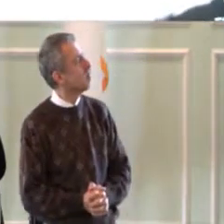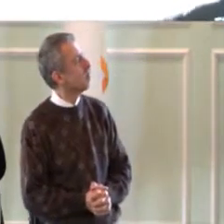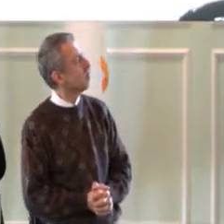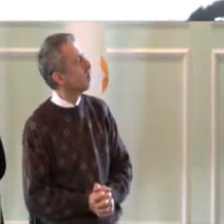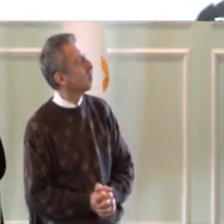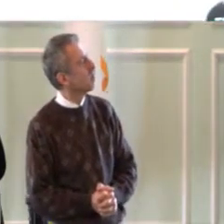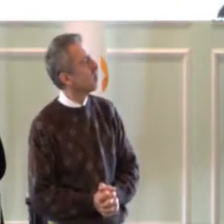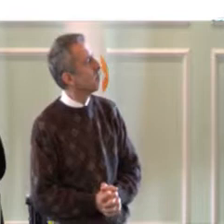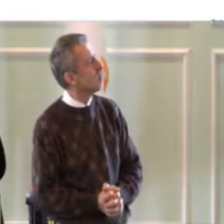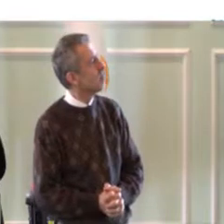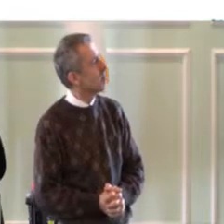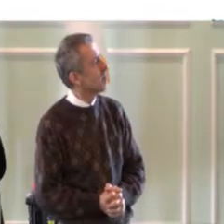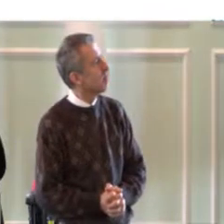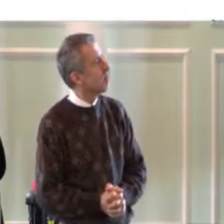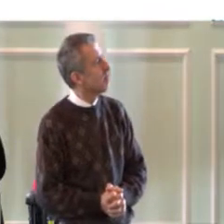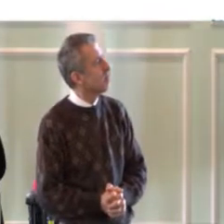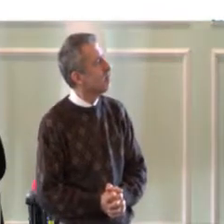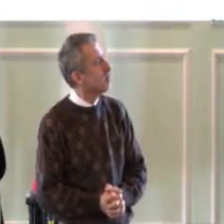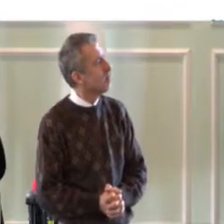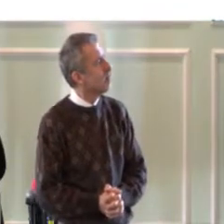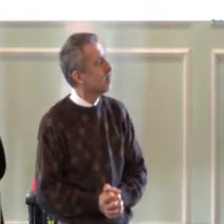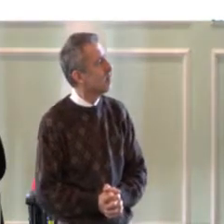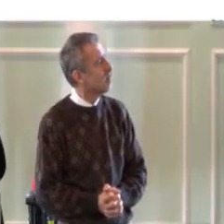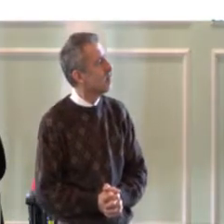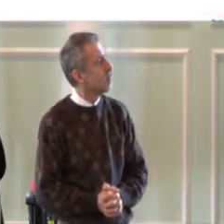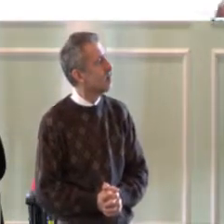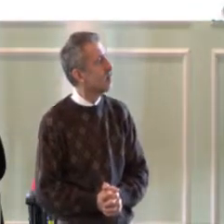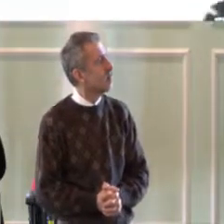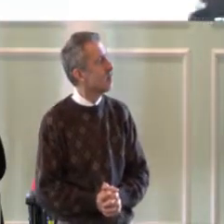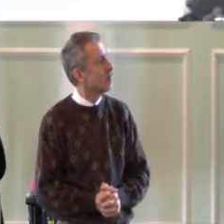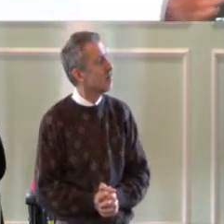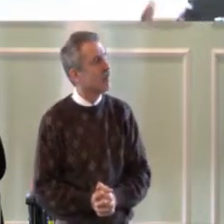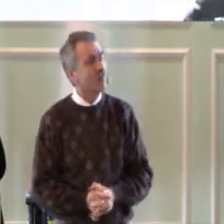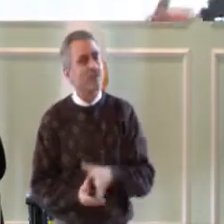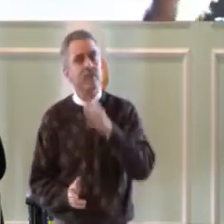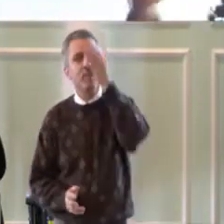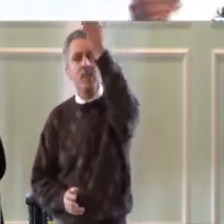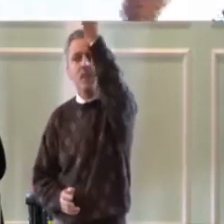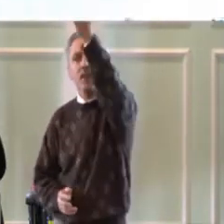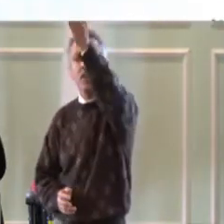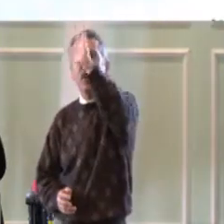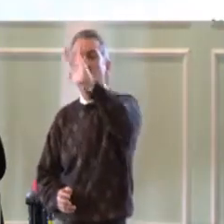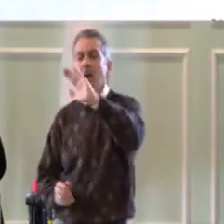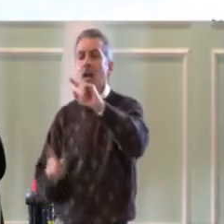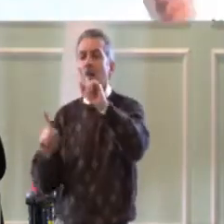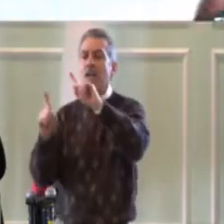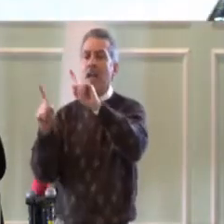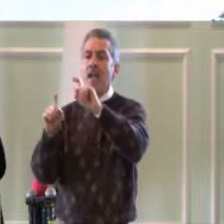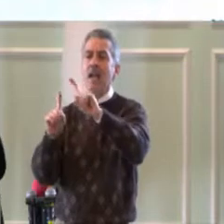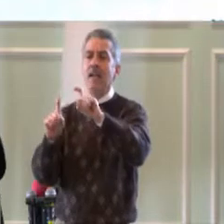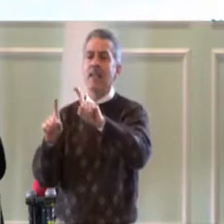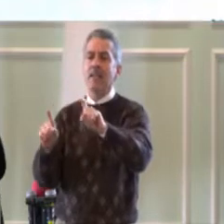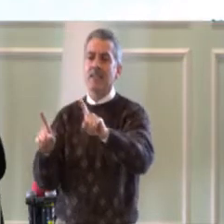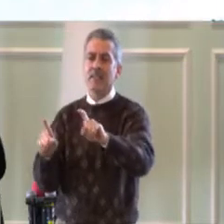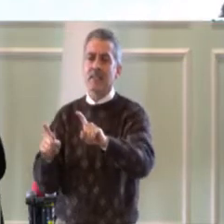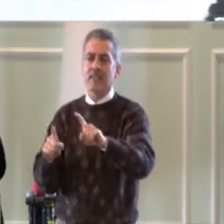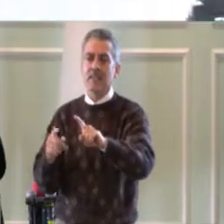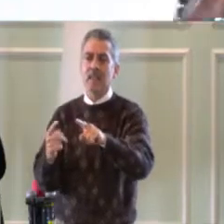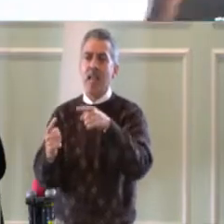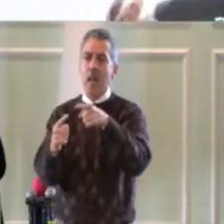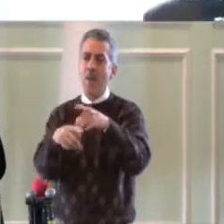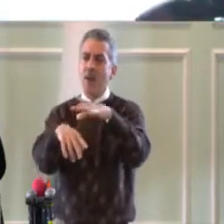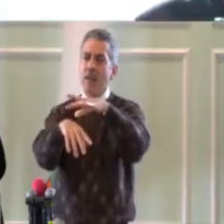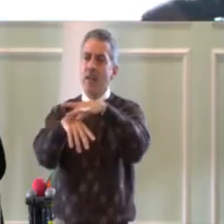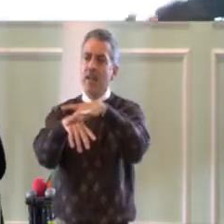38, in chapter 39, God asked Job a series of questions that pertain to nature.